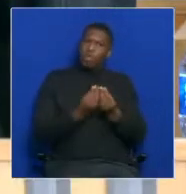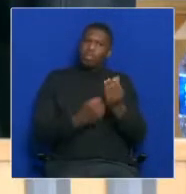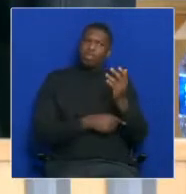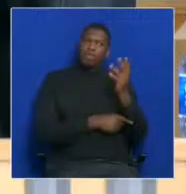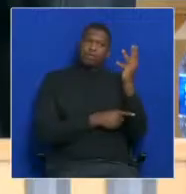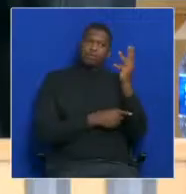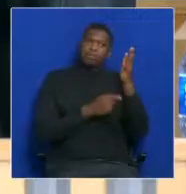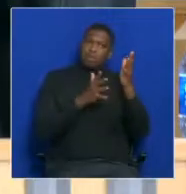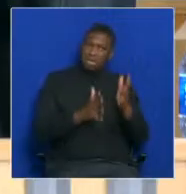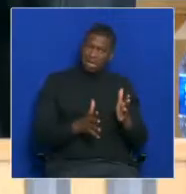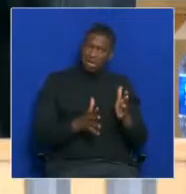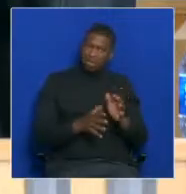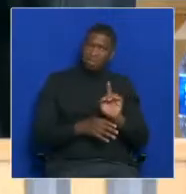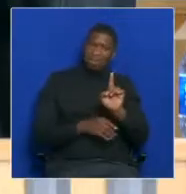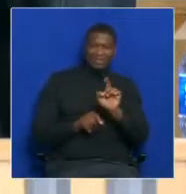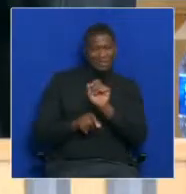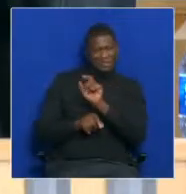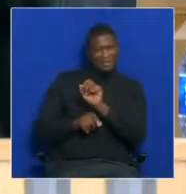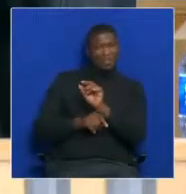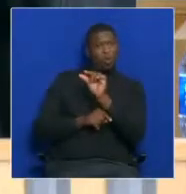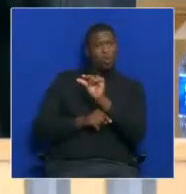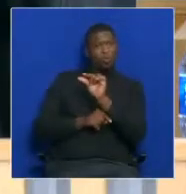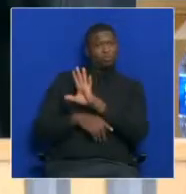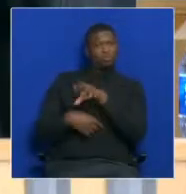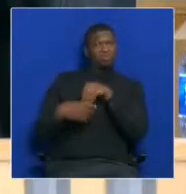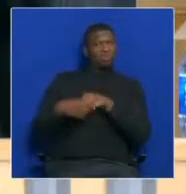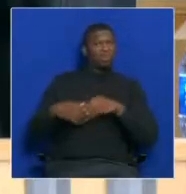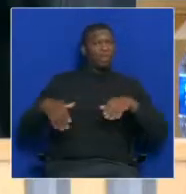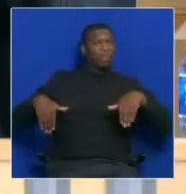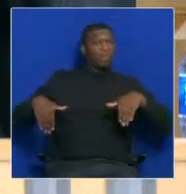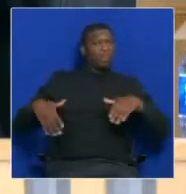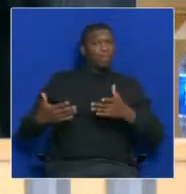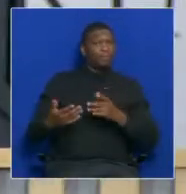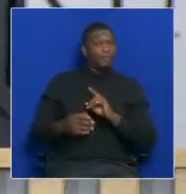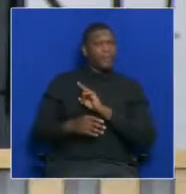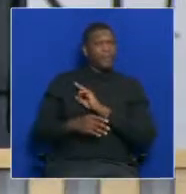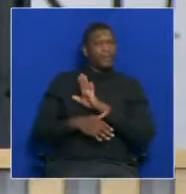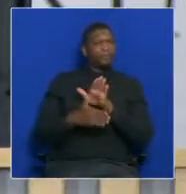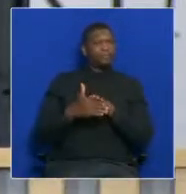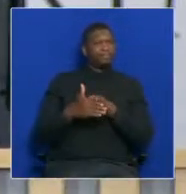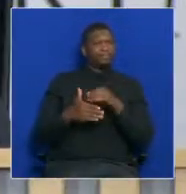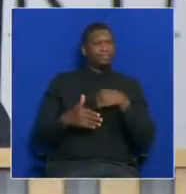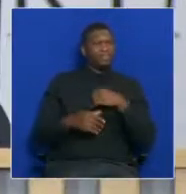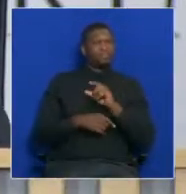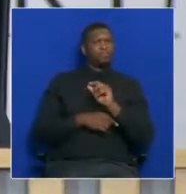matter or referral, and then you don't get involved with Project Golden.